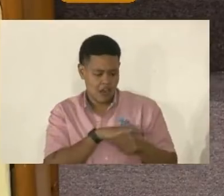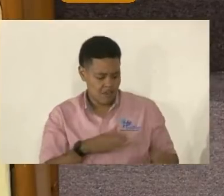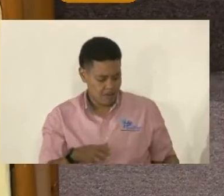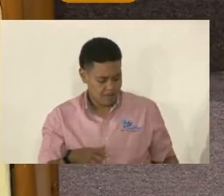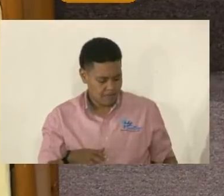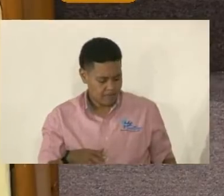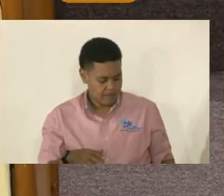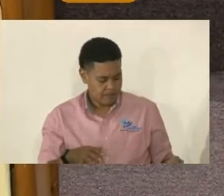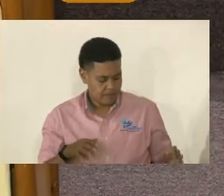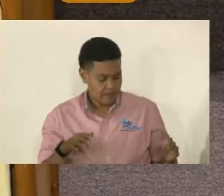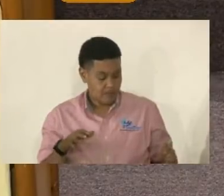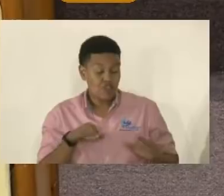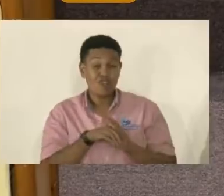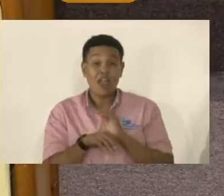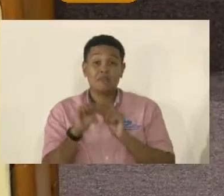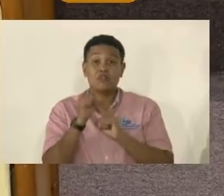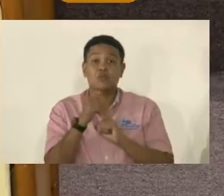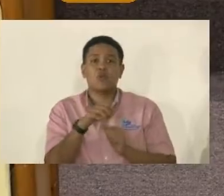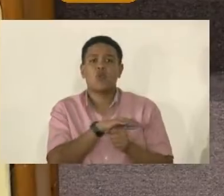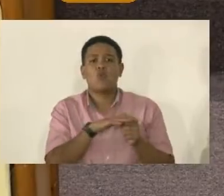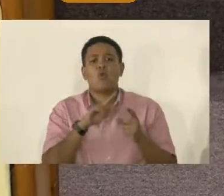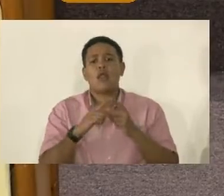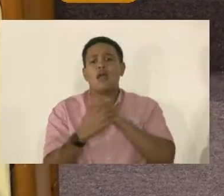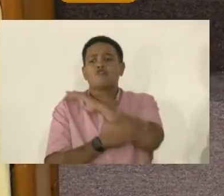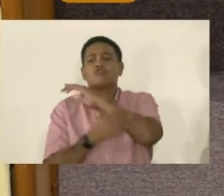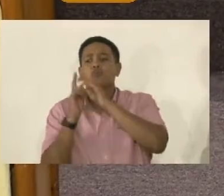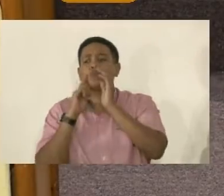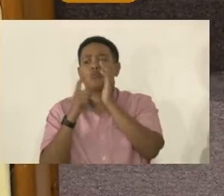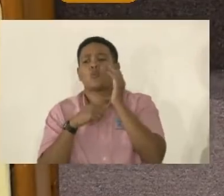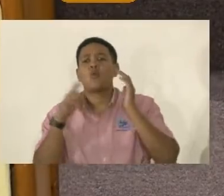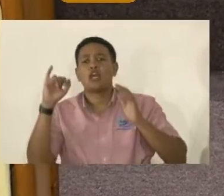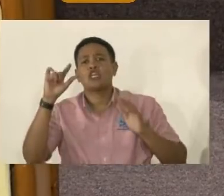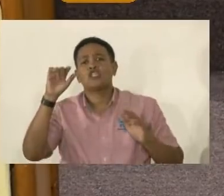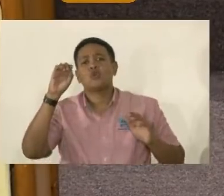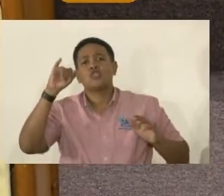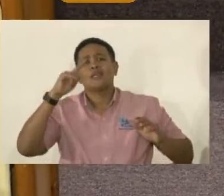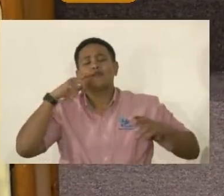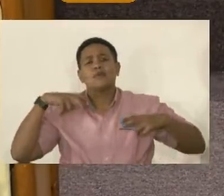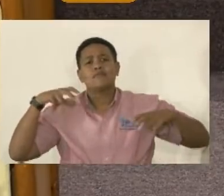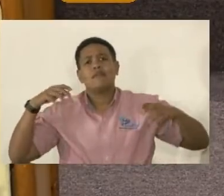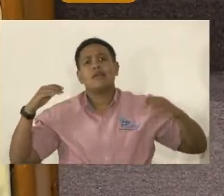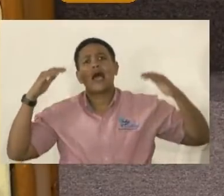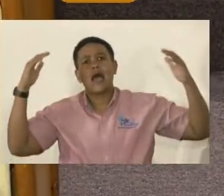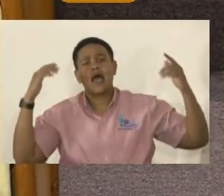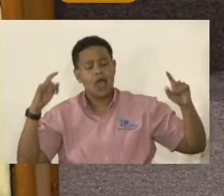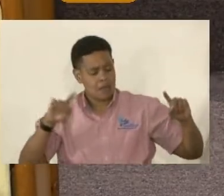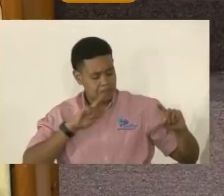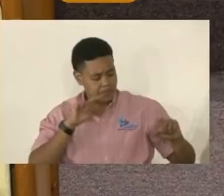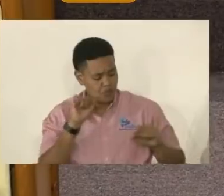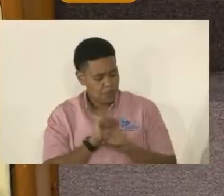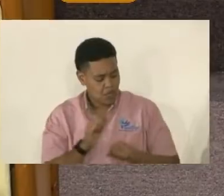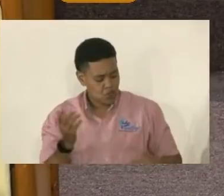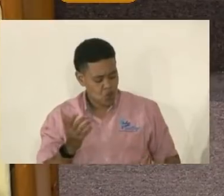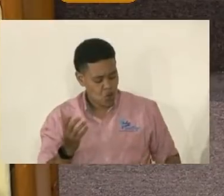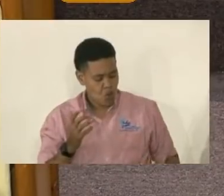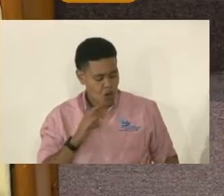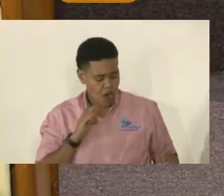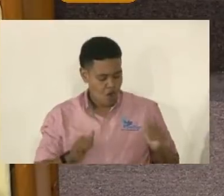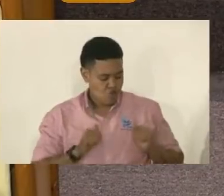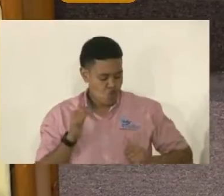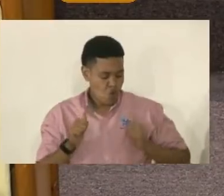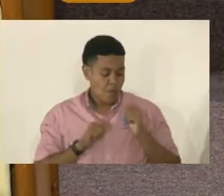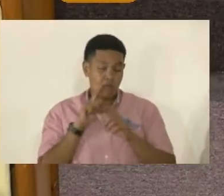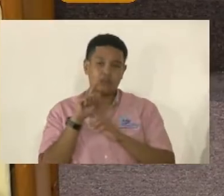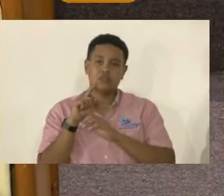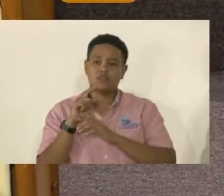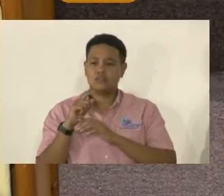locally and regionally, quite frankly, will require the GOJ to invest at a higher rate if it is to ensure a robust architecture